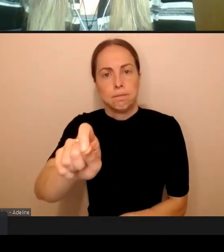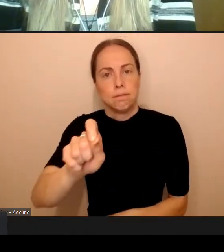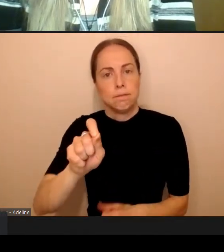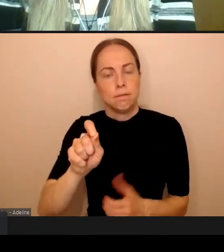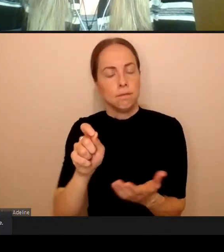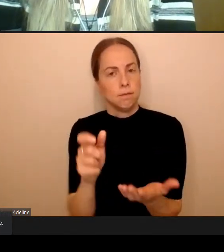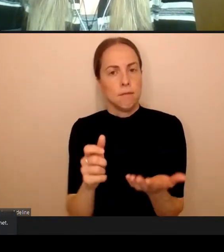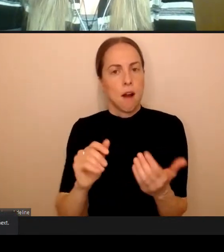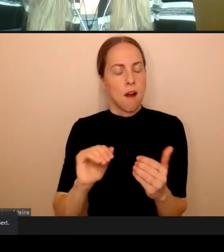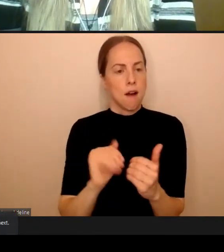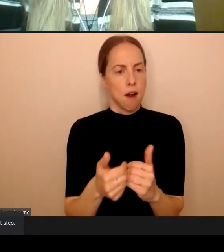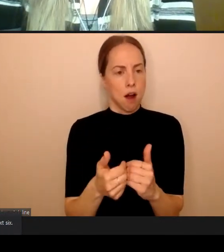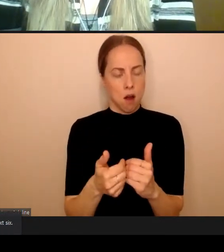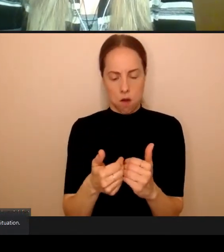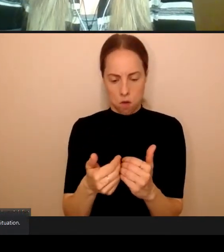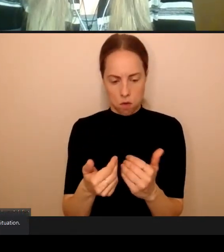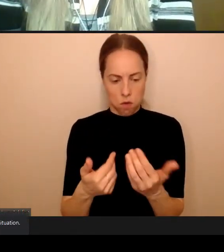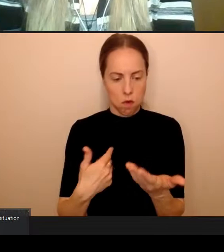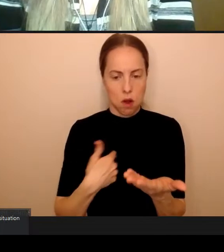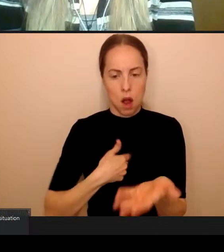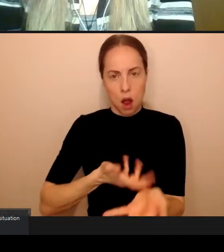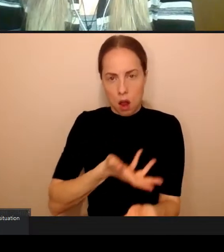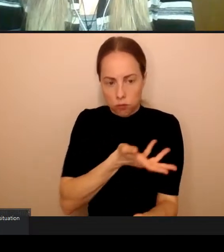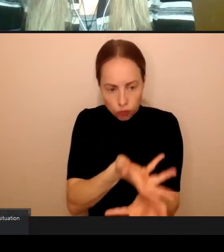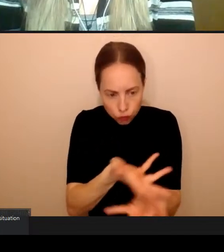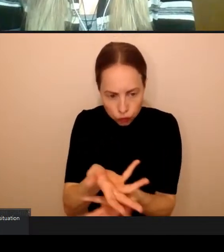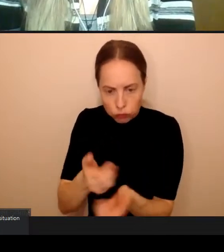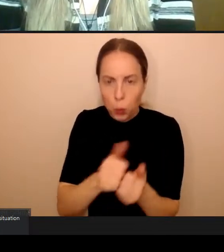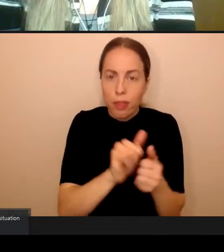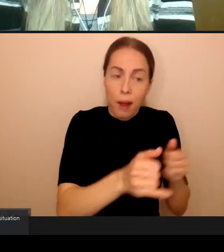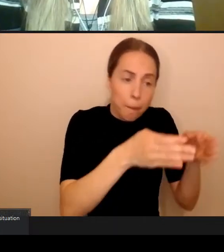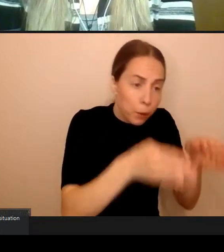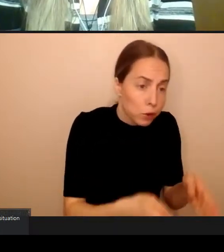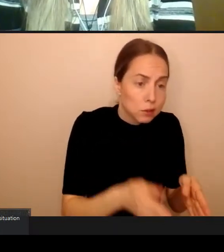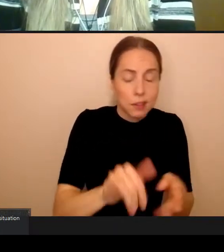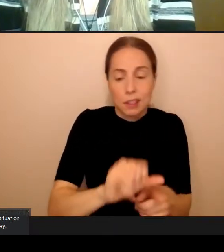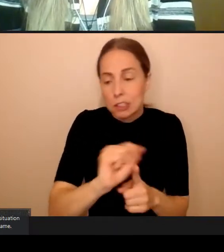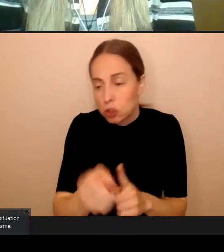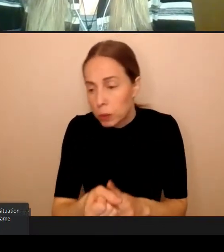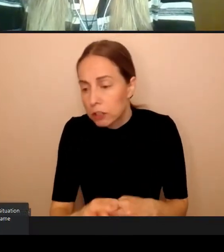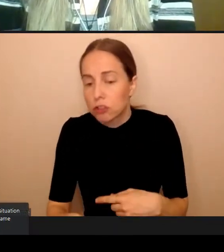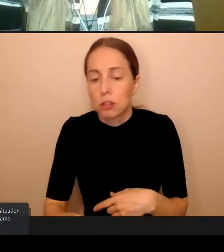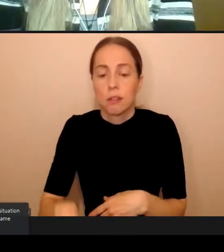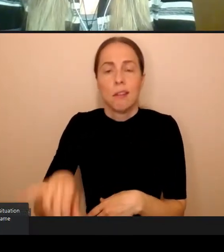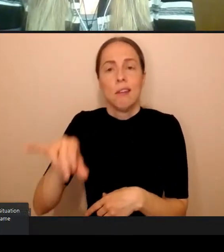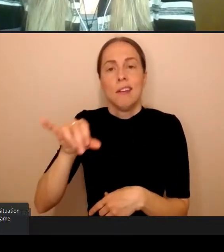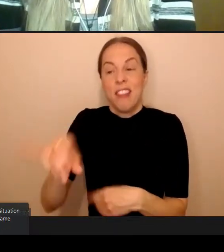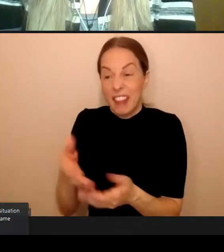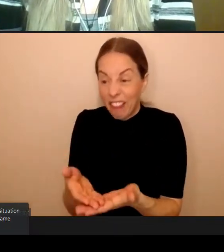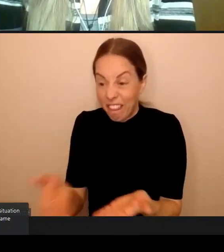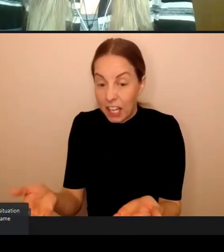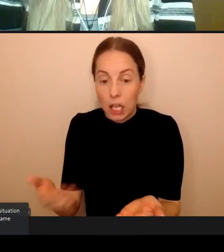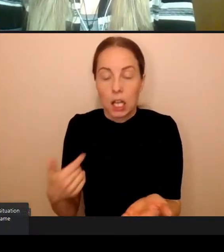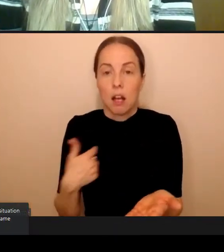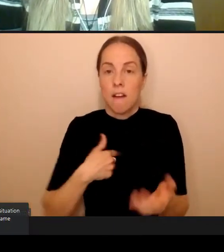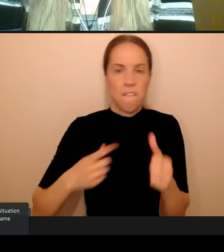how the next situation, person, whoever comes along in that same situation or as that same kind